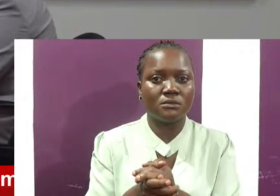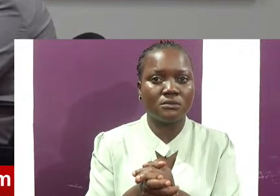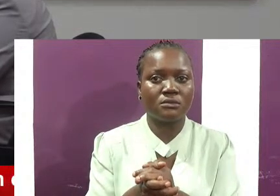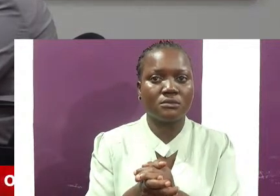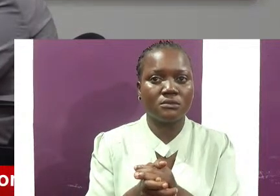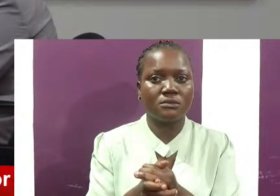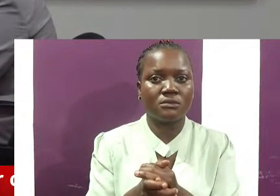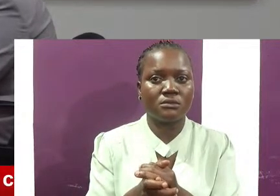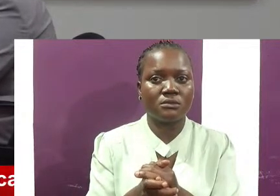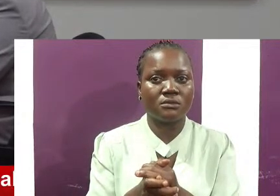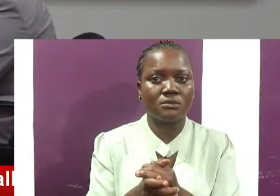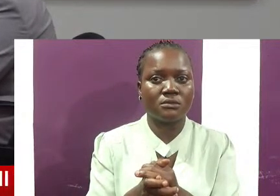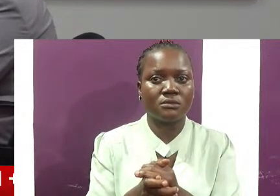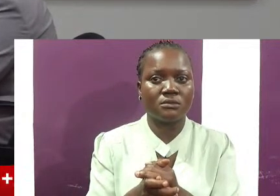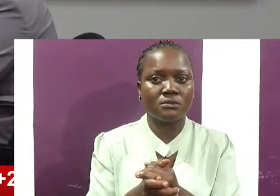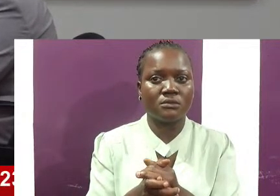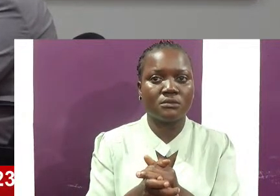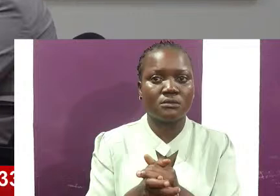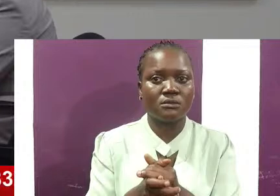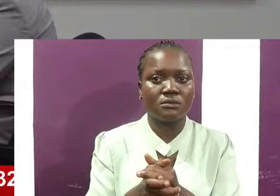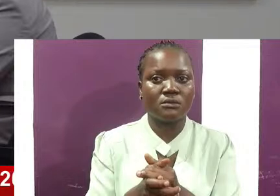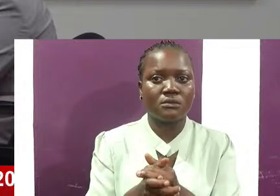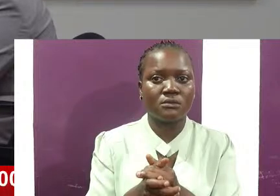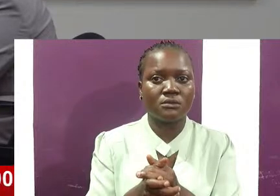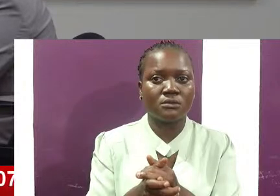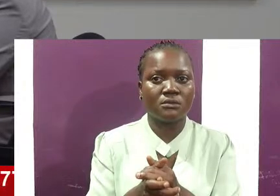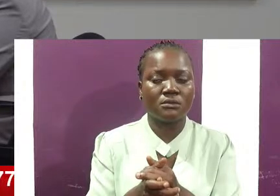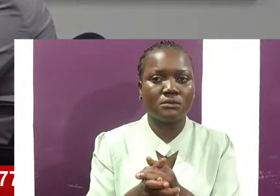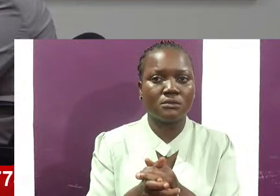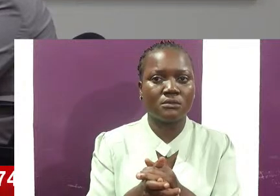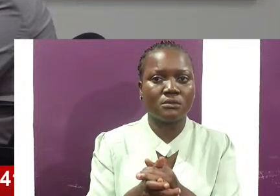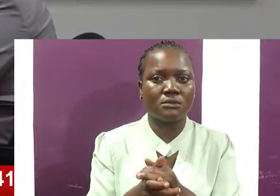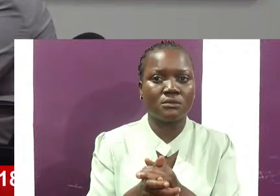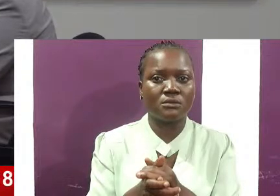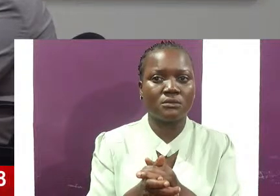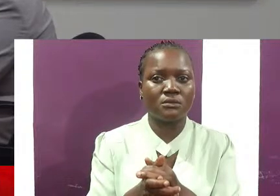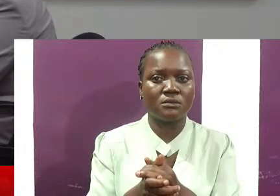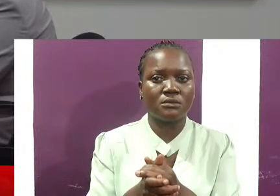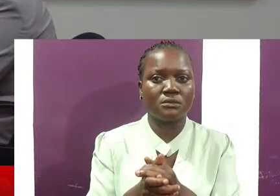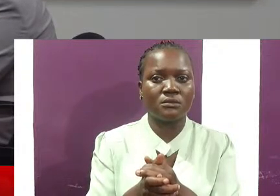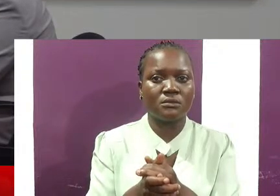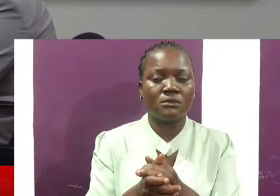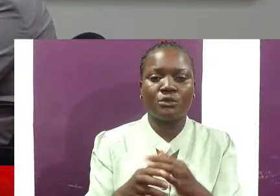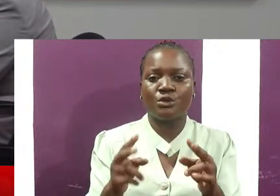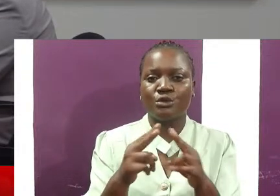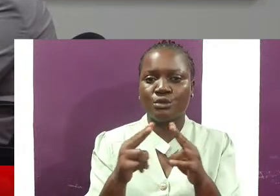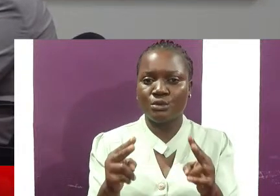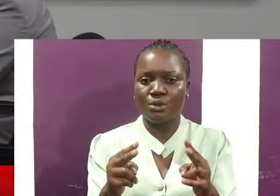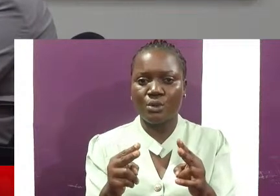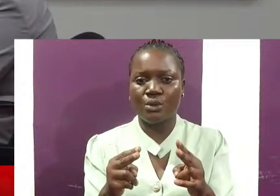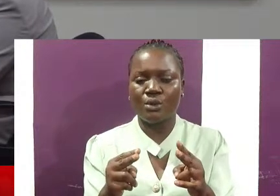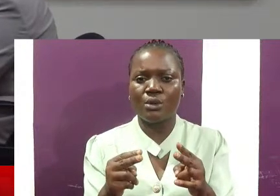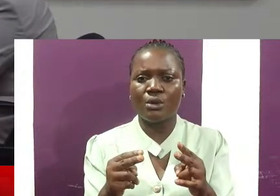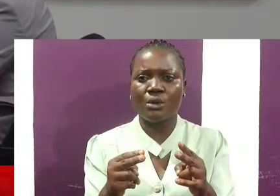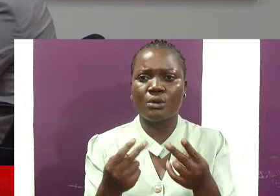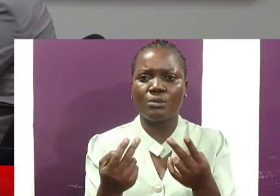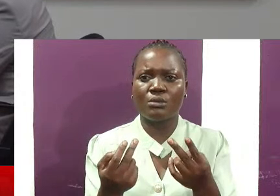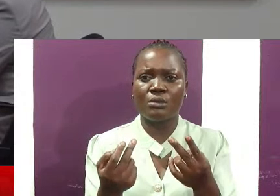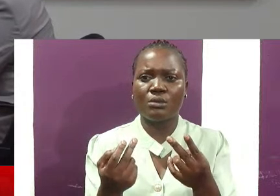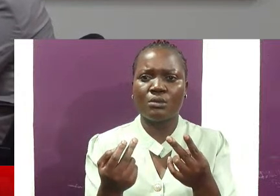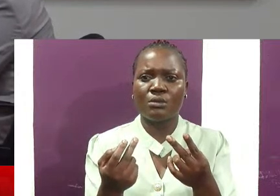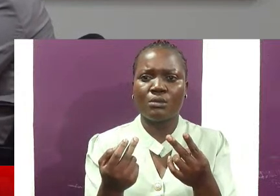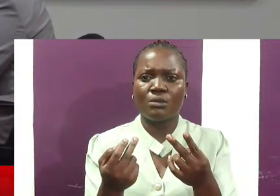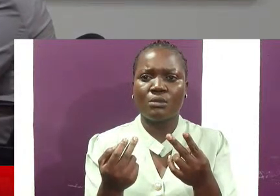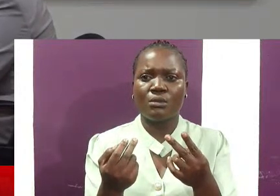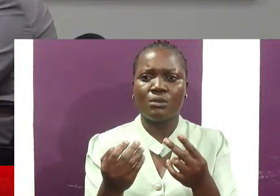man in the community. A righteous man, they would probably even say. So he lacked something, though. And if Cornelius,